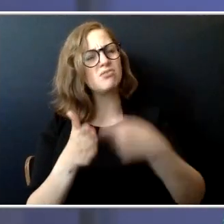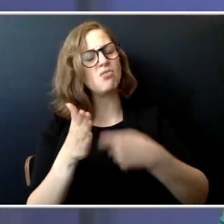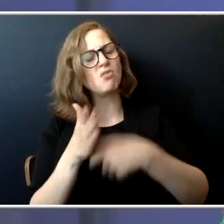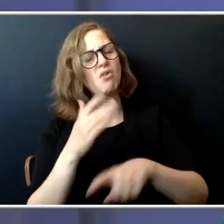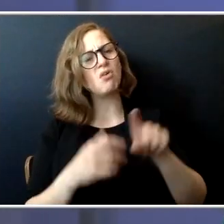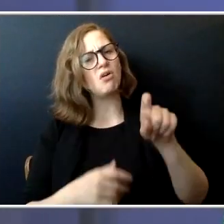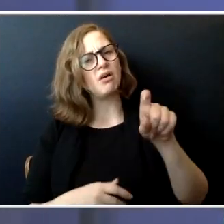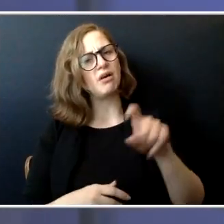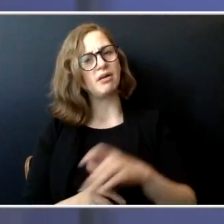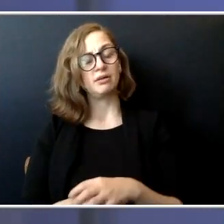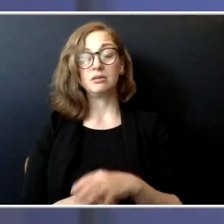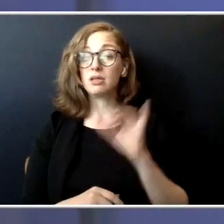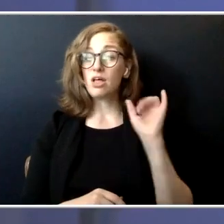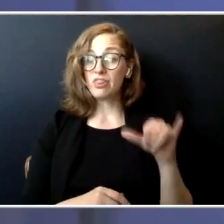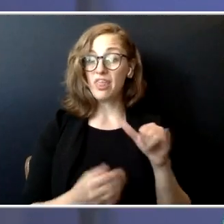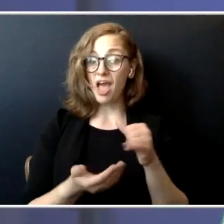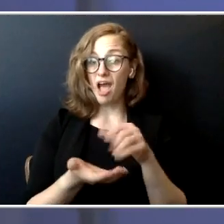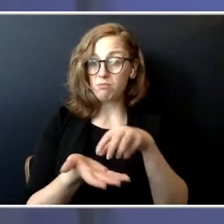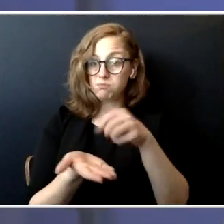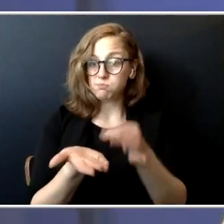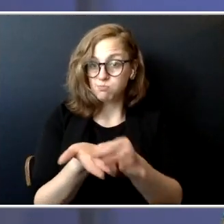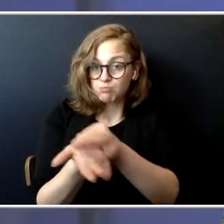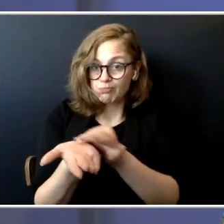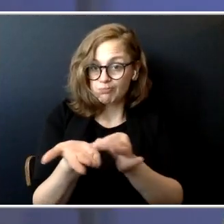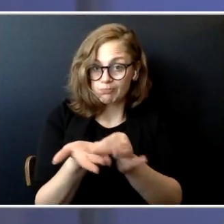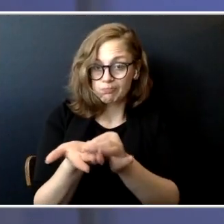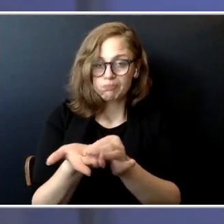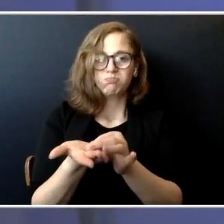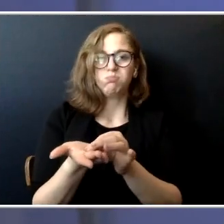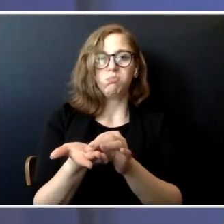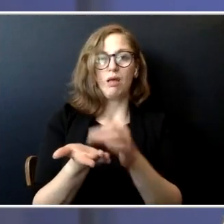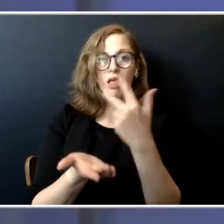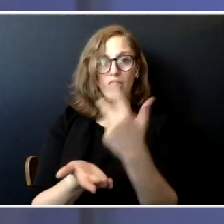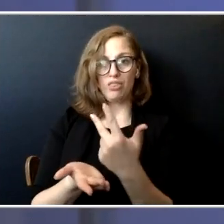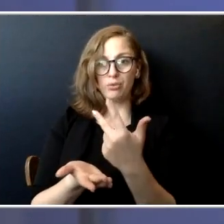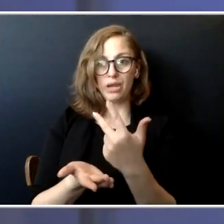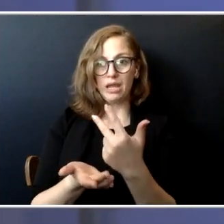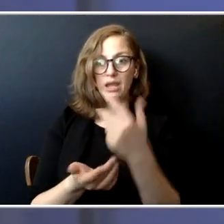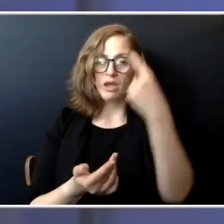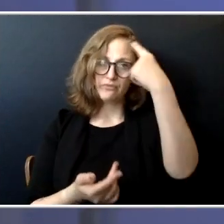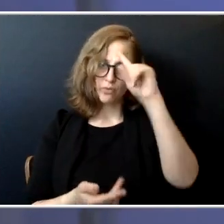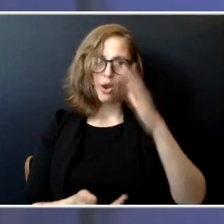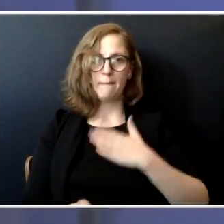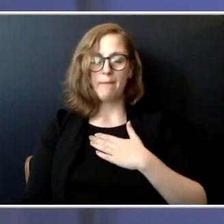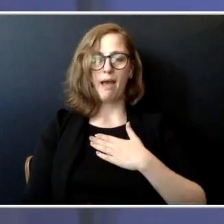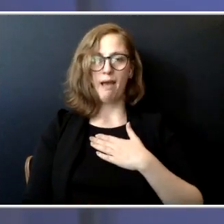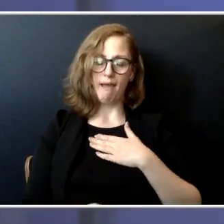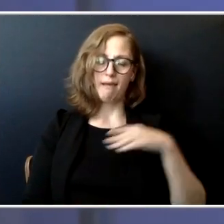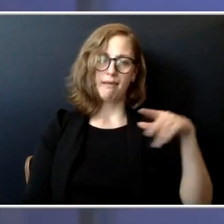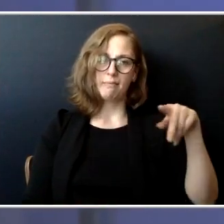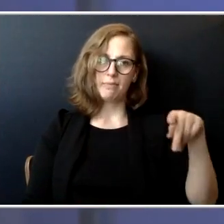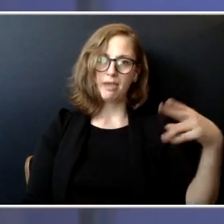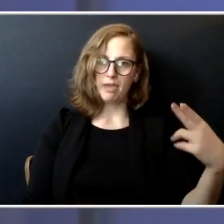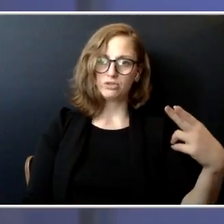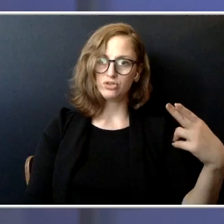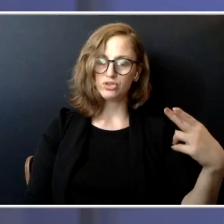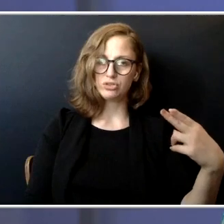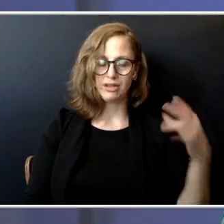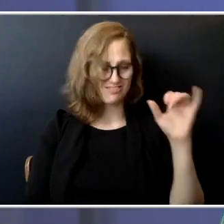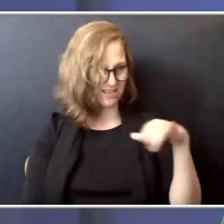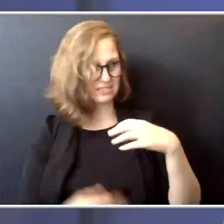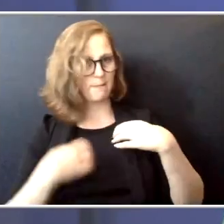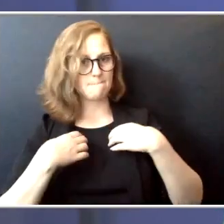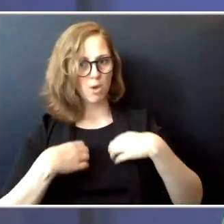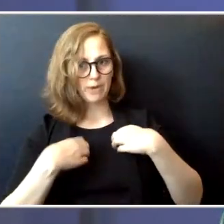handful of medications, 3 of them go to my pH meds. 3 out of that cluster. And that's pulmonary hypertension?